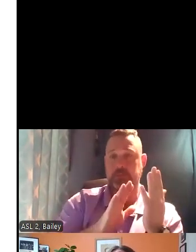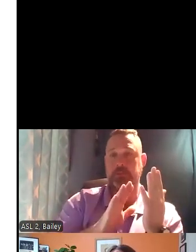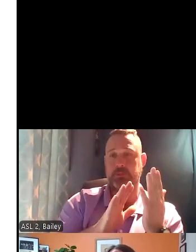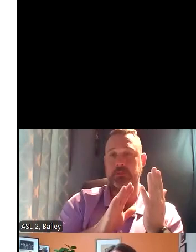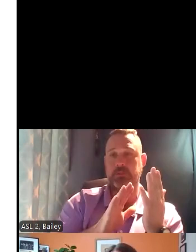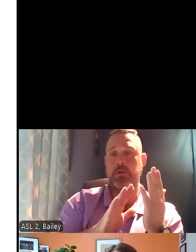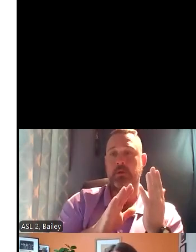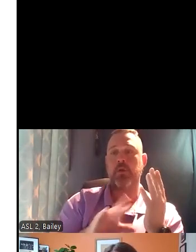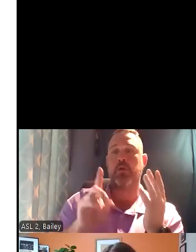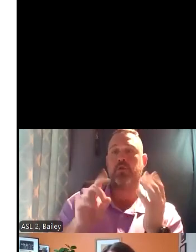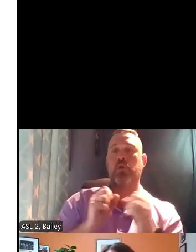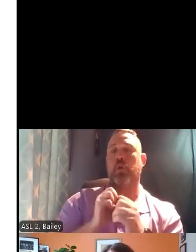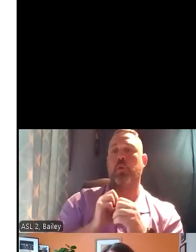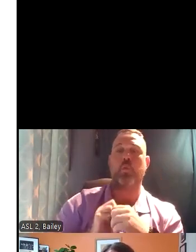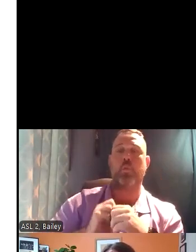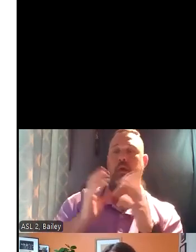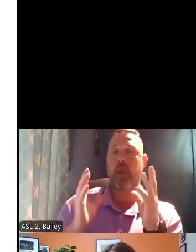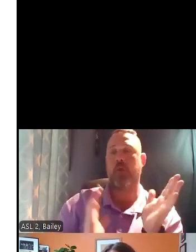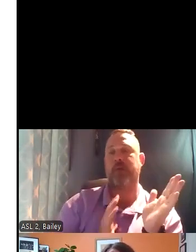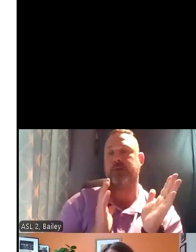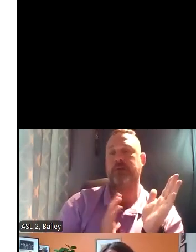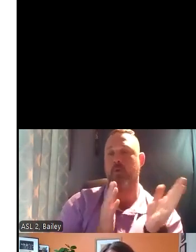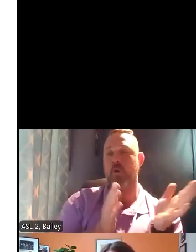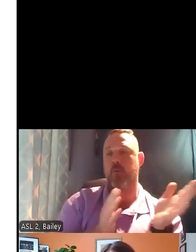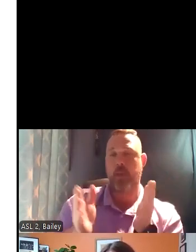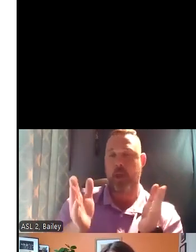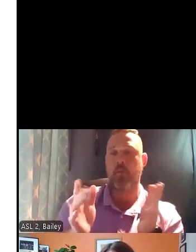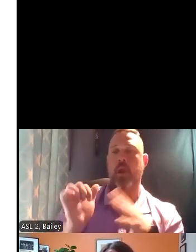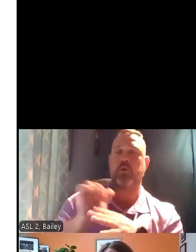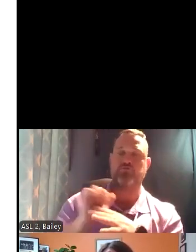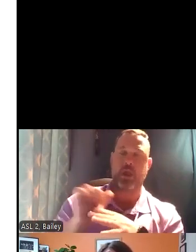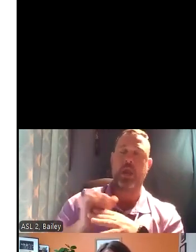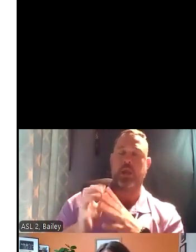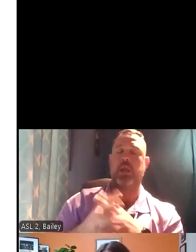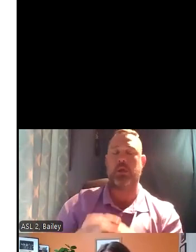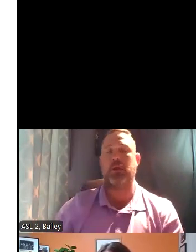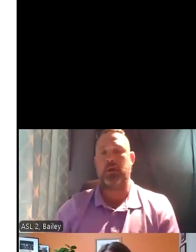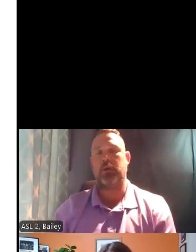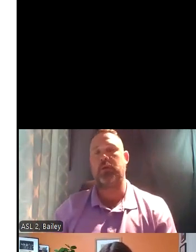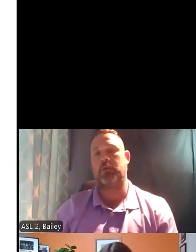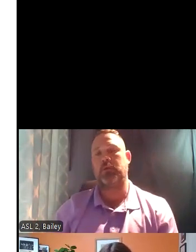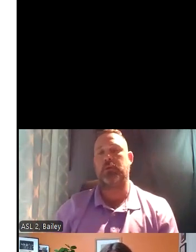they're doing it without any sort of formal pathway or formal training. Next slide, please.